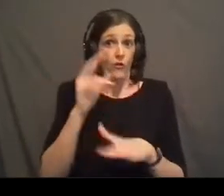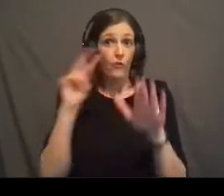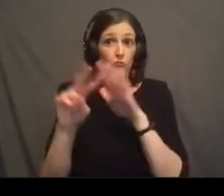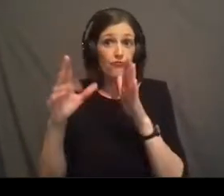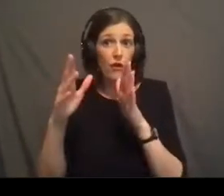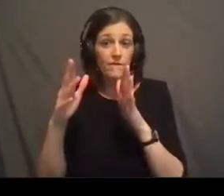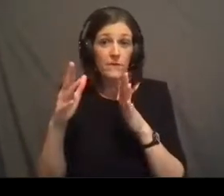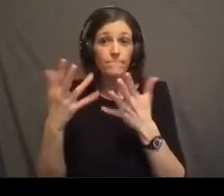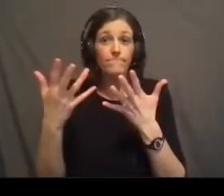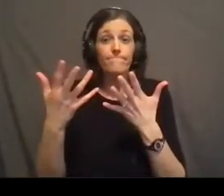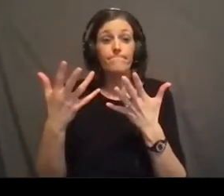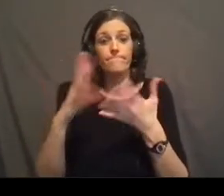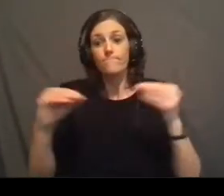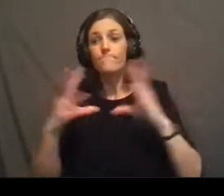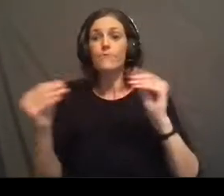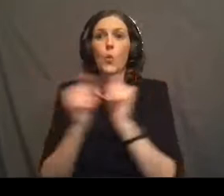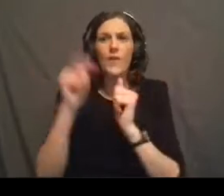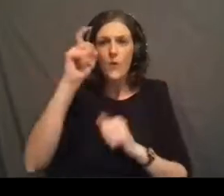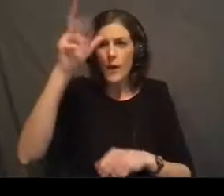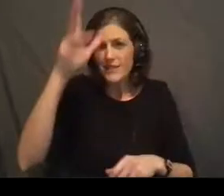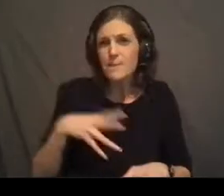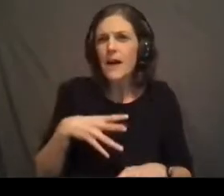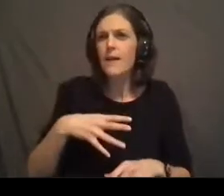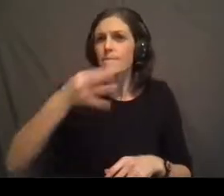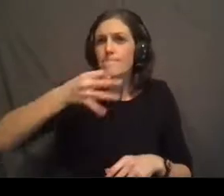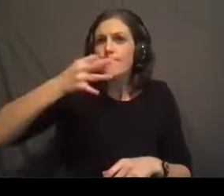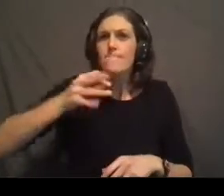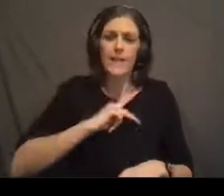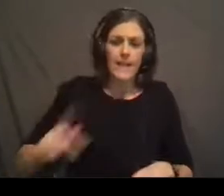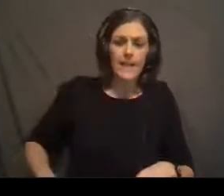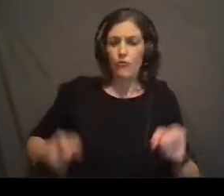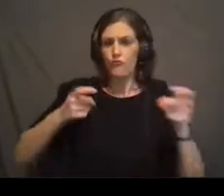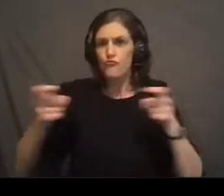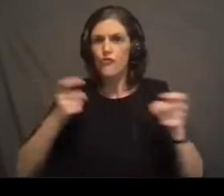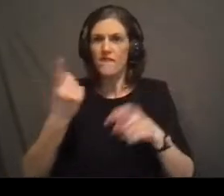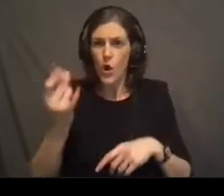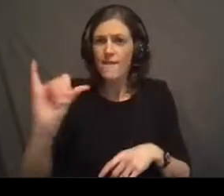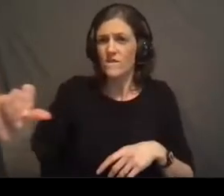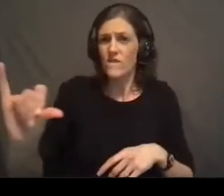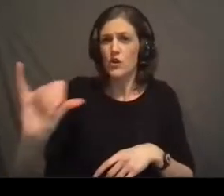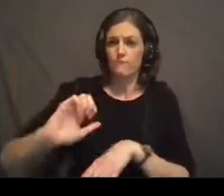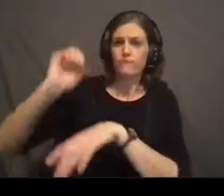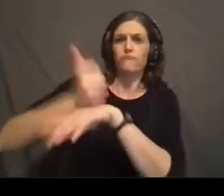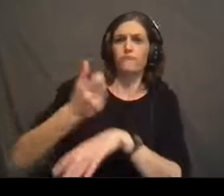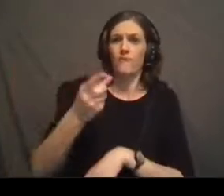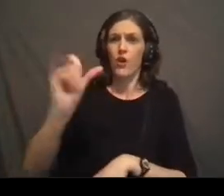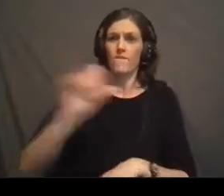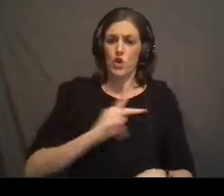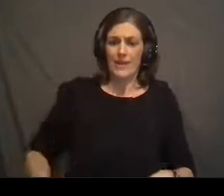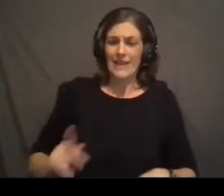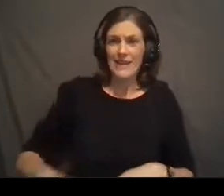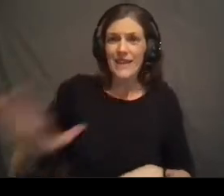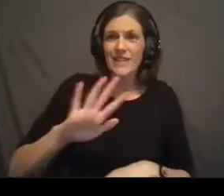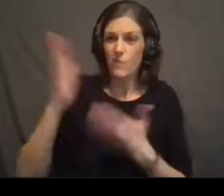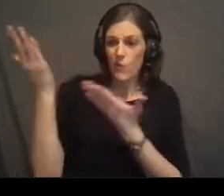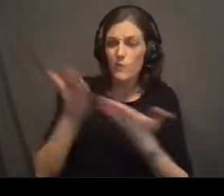men, shared these prophecies of a coming king that would reign and rule forever and establish a forever kingdom that would